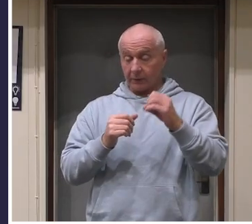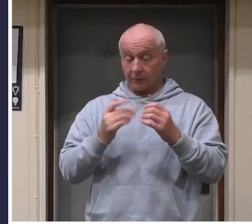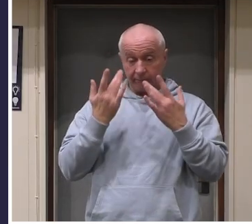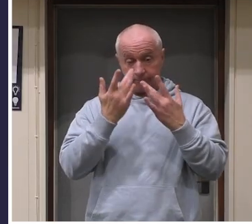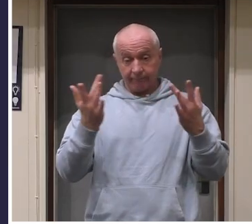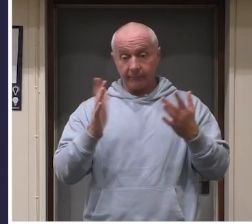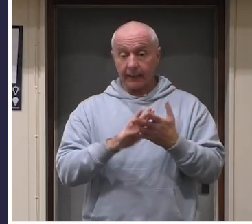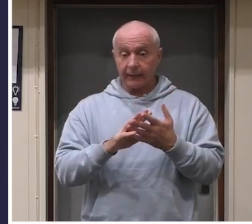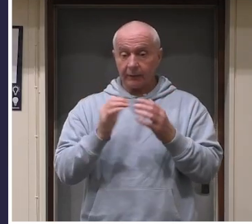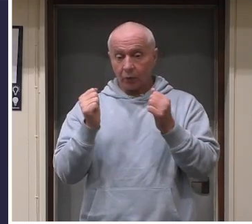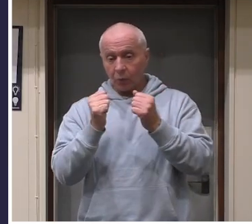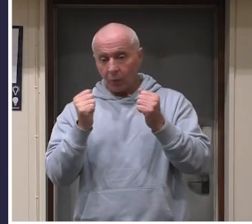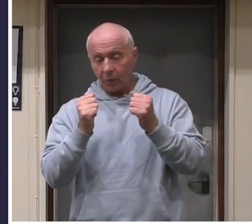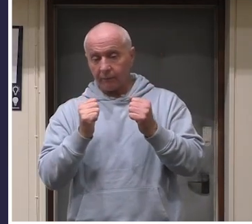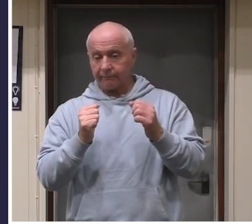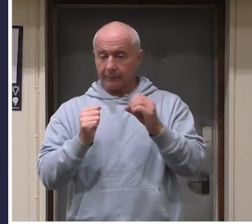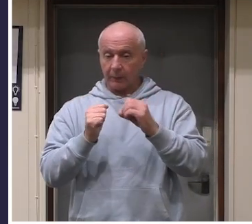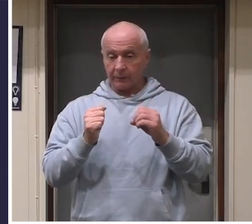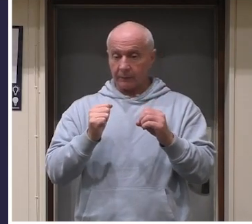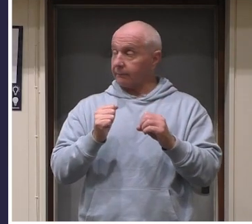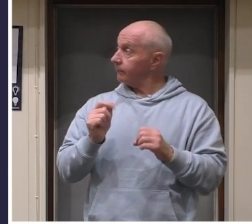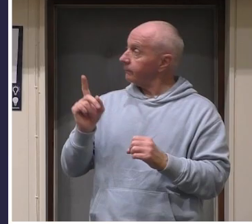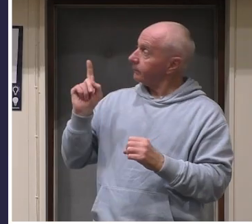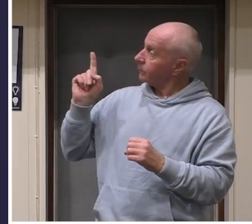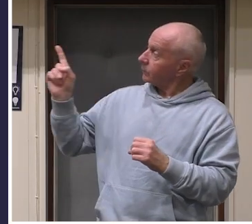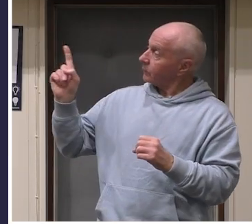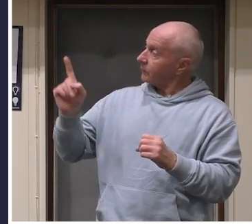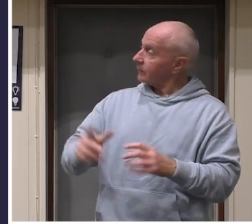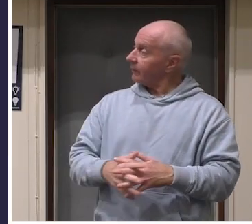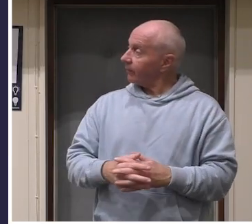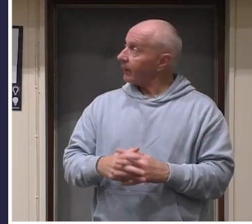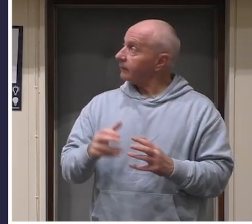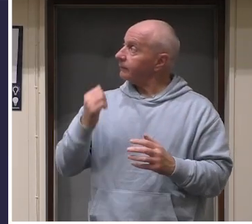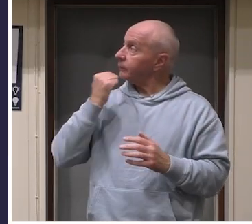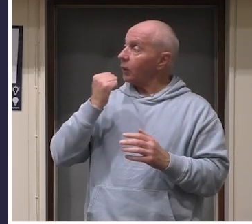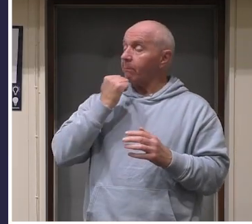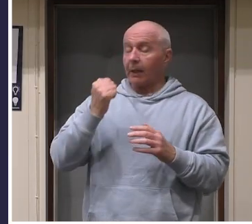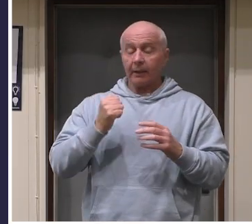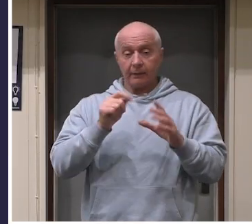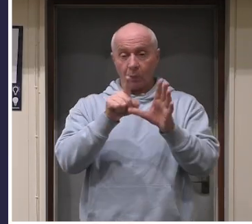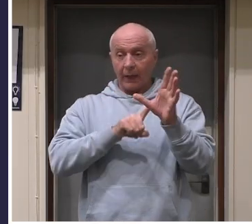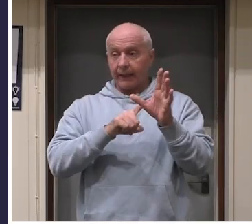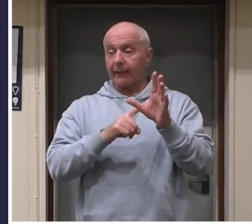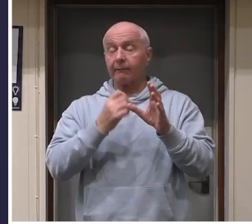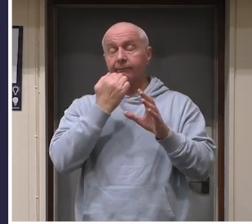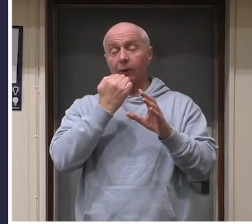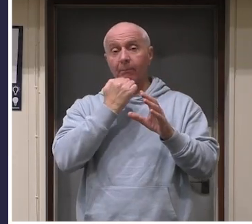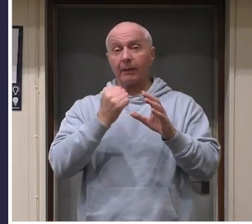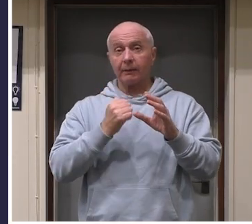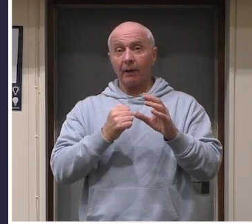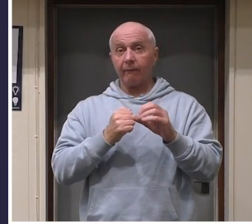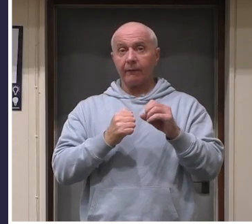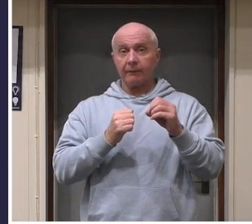can cool the motion of the particle. On the y-axis there is the number of the rung